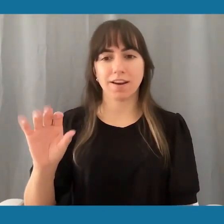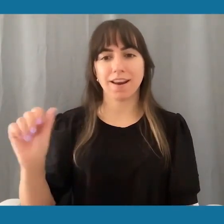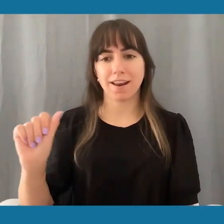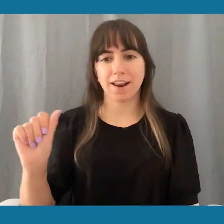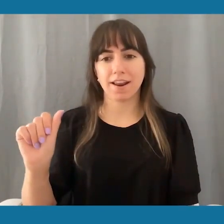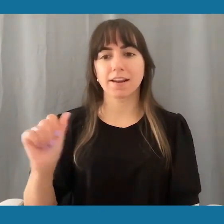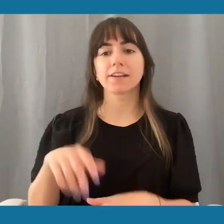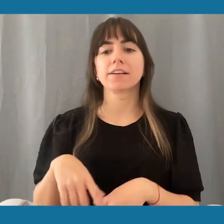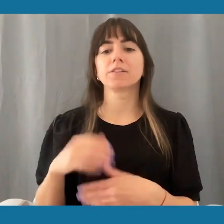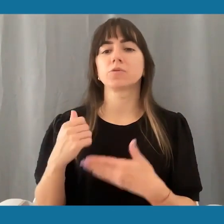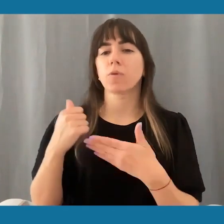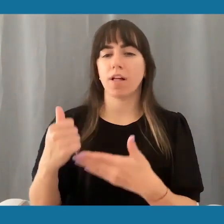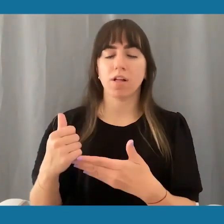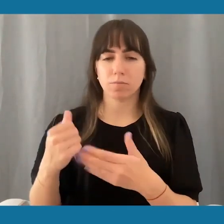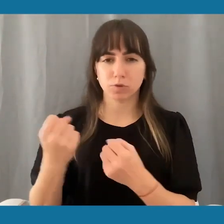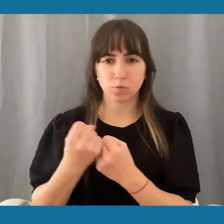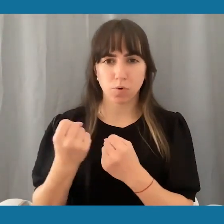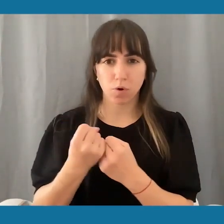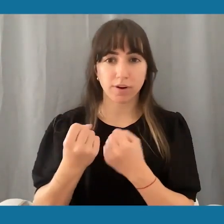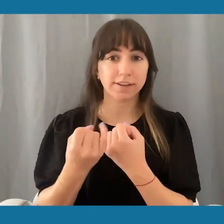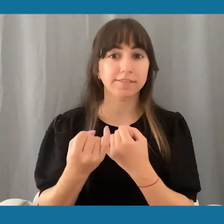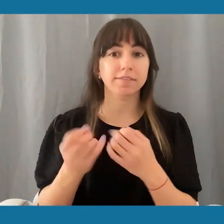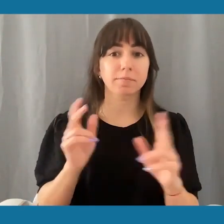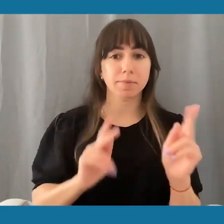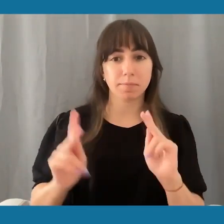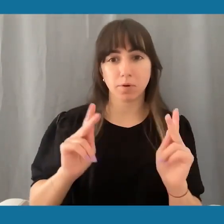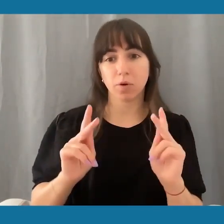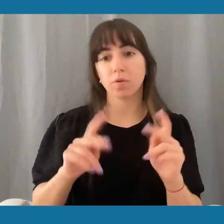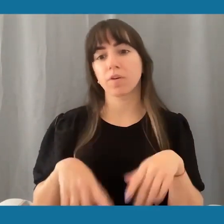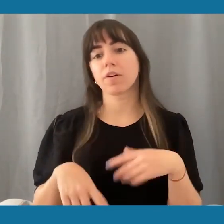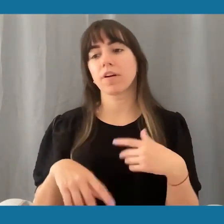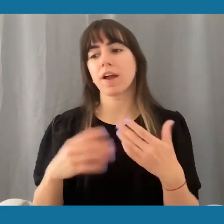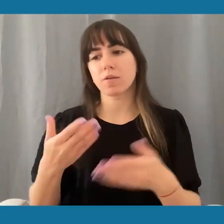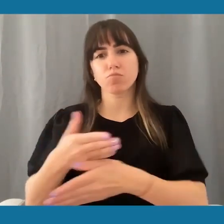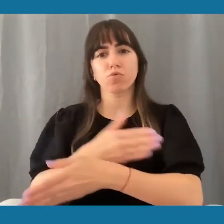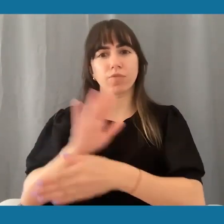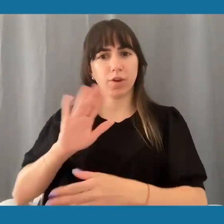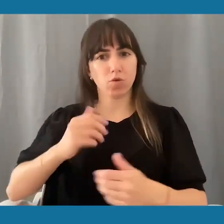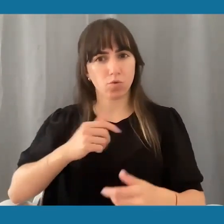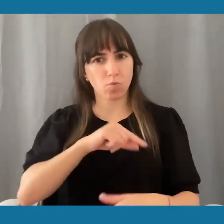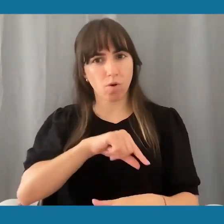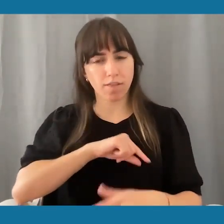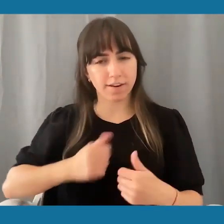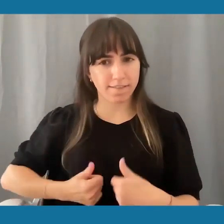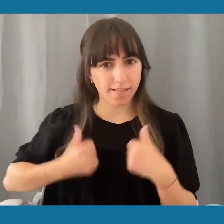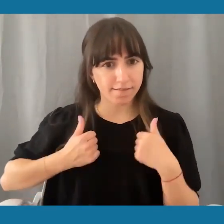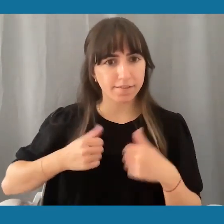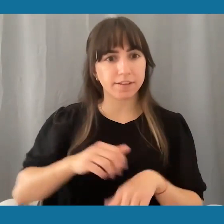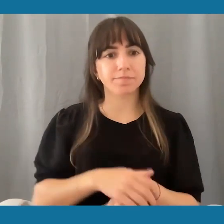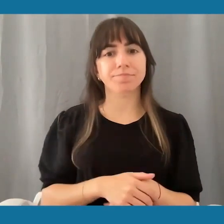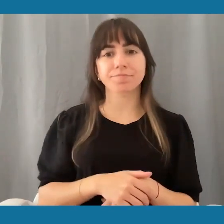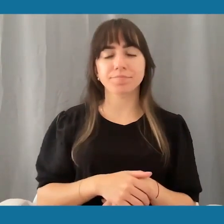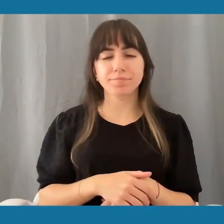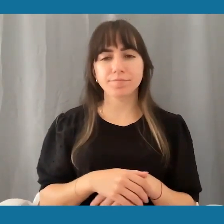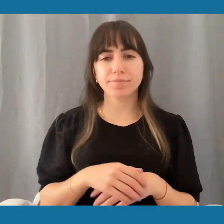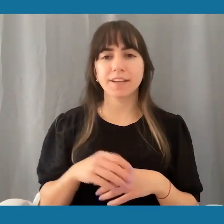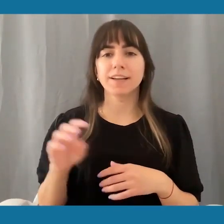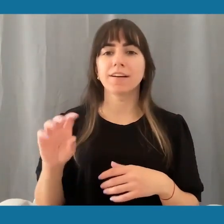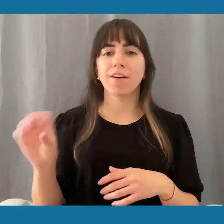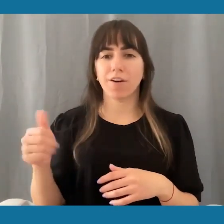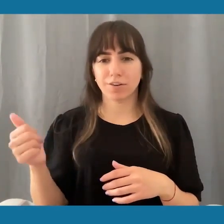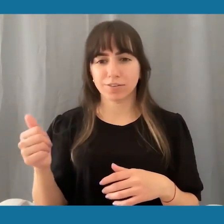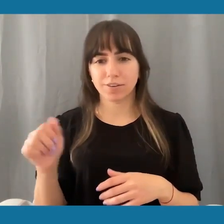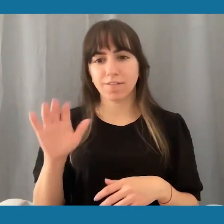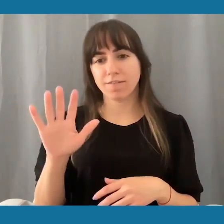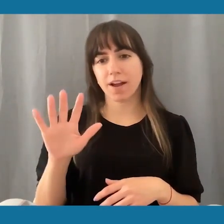health, and quality of life. This financial product is similar to other financial products like a 529 college savings account, a